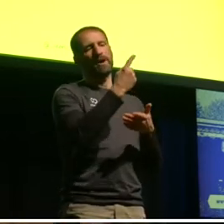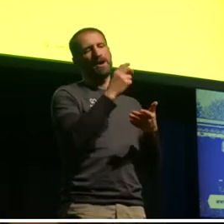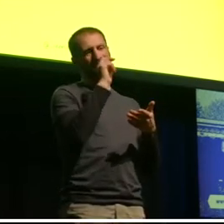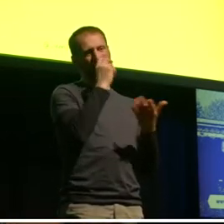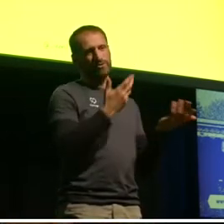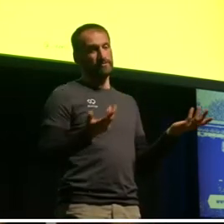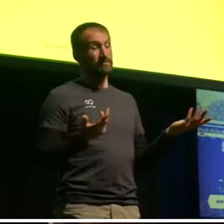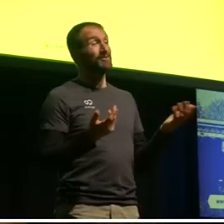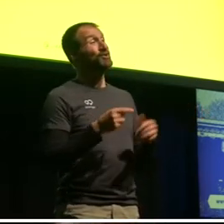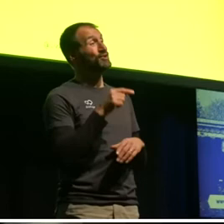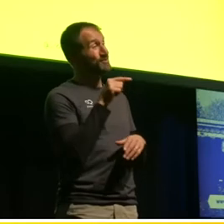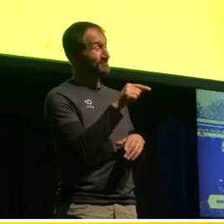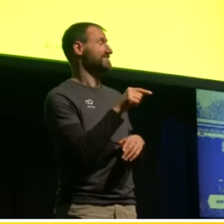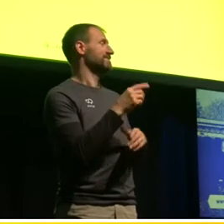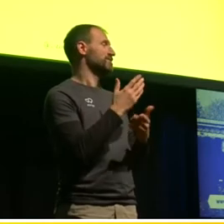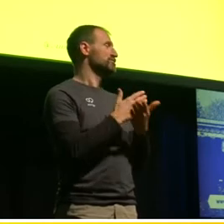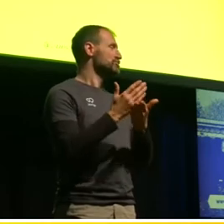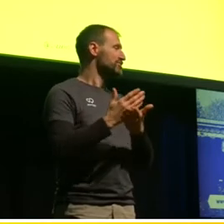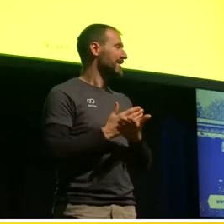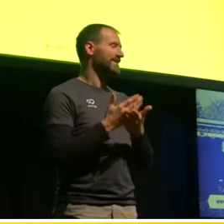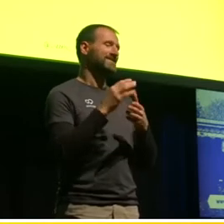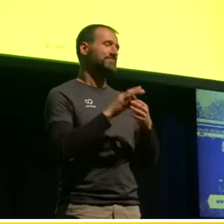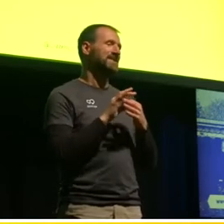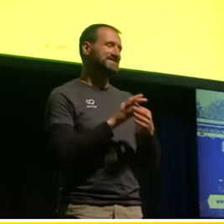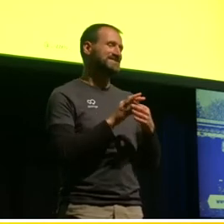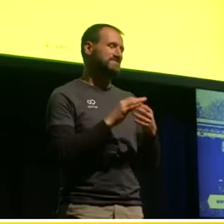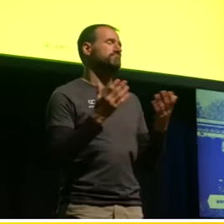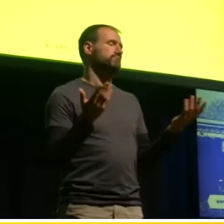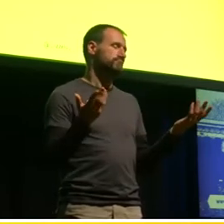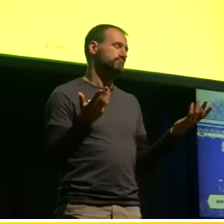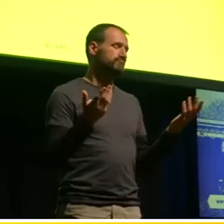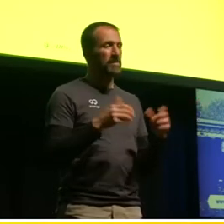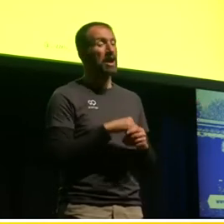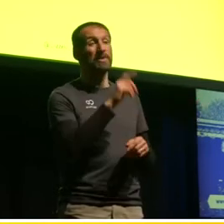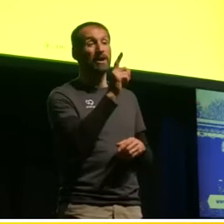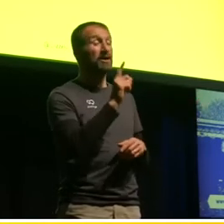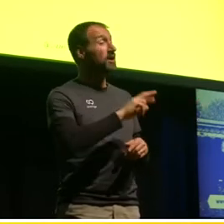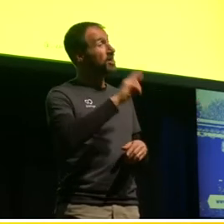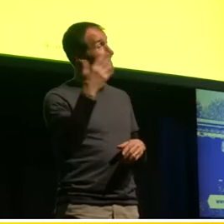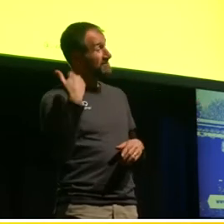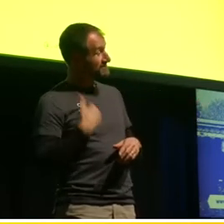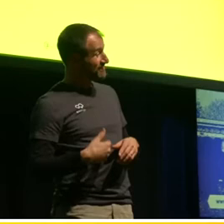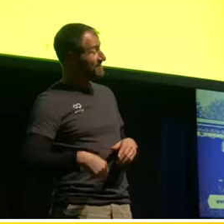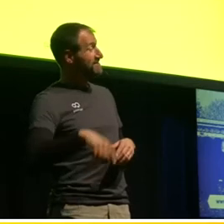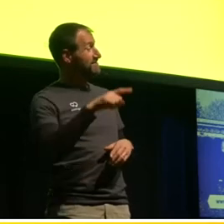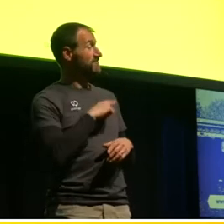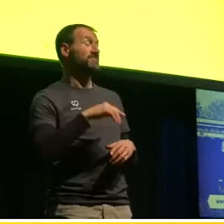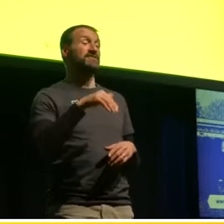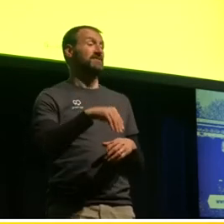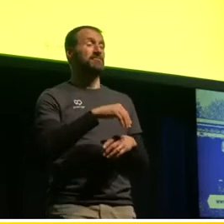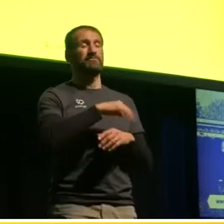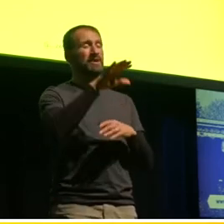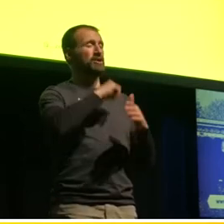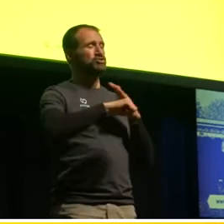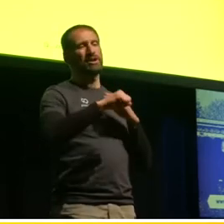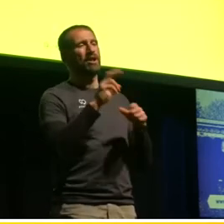this part, all your problems come a bit again. But on the other side, we have a faster onboarding there. It's